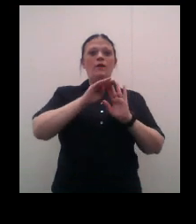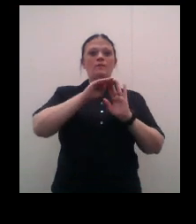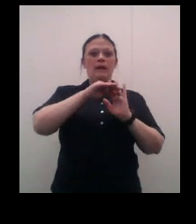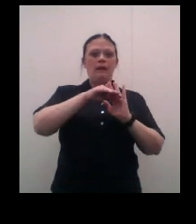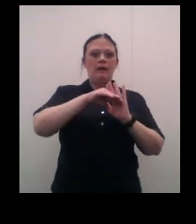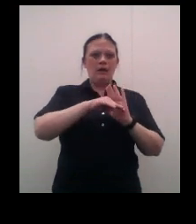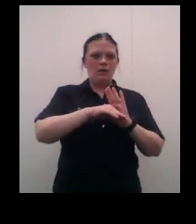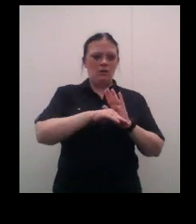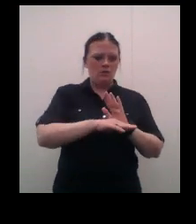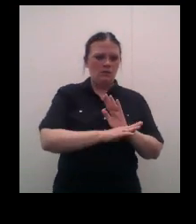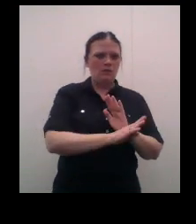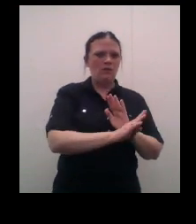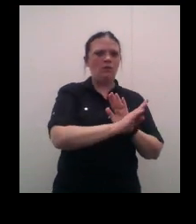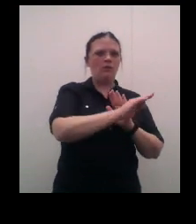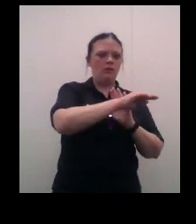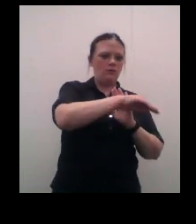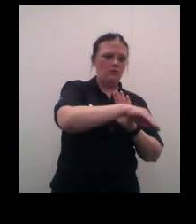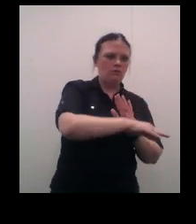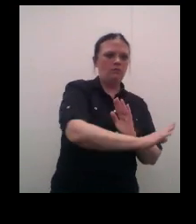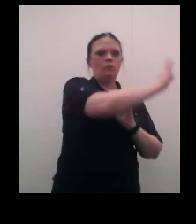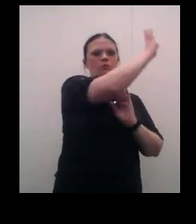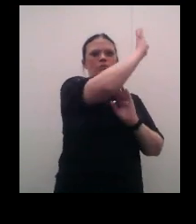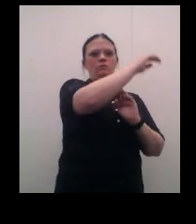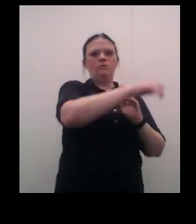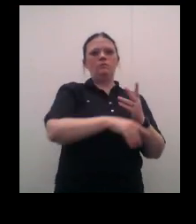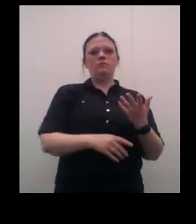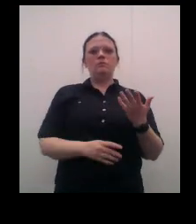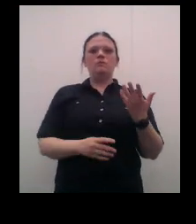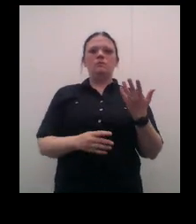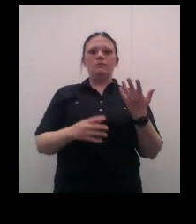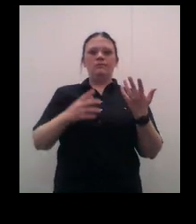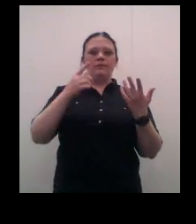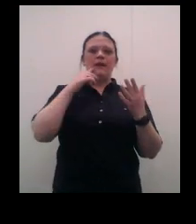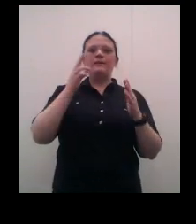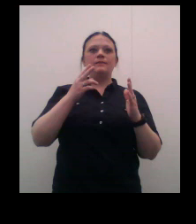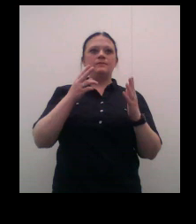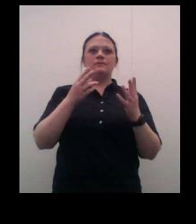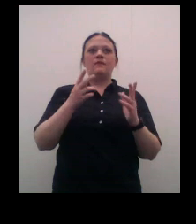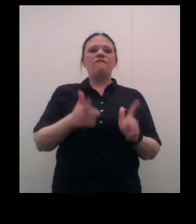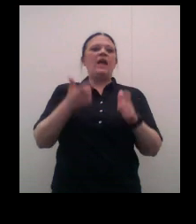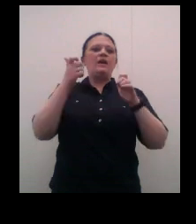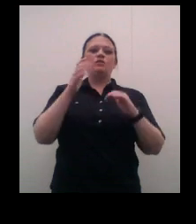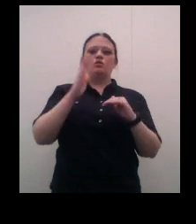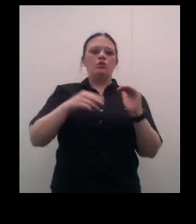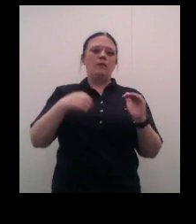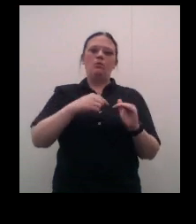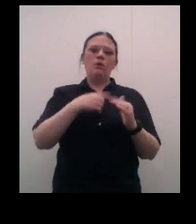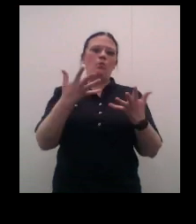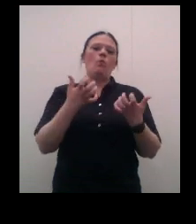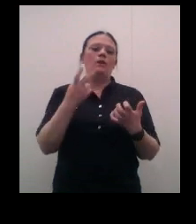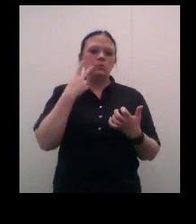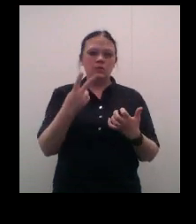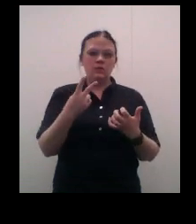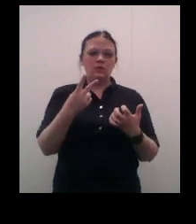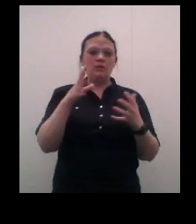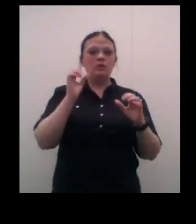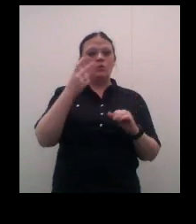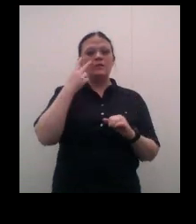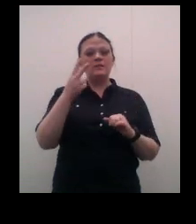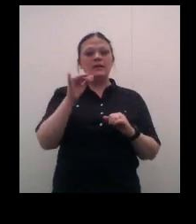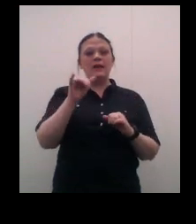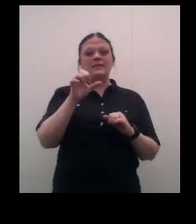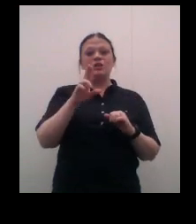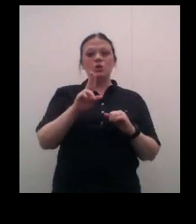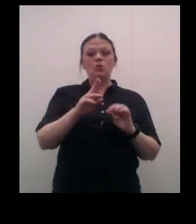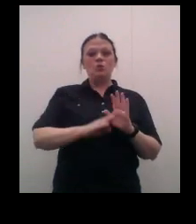went back up, we dipped down, and now we're going back up at a higher rate than we would have liked to have seen. And you can also tell that ICUs have gone